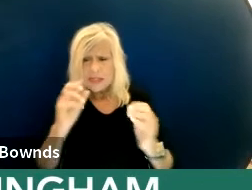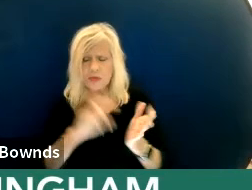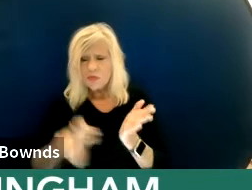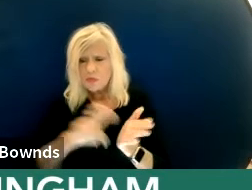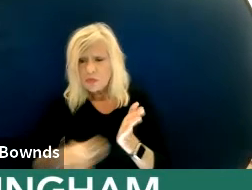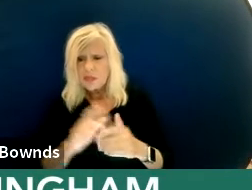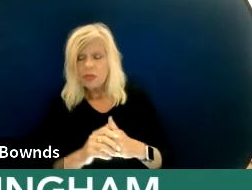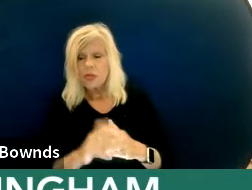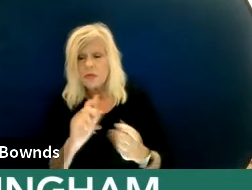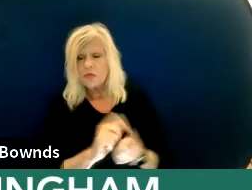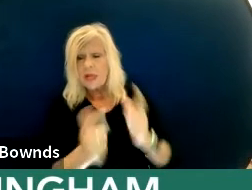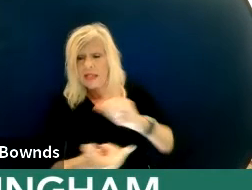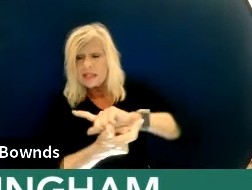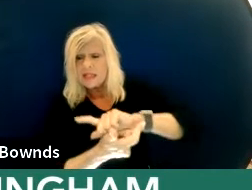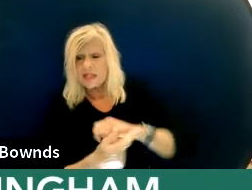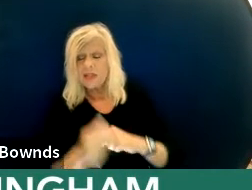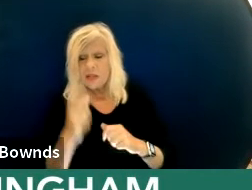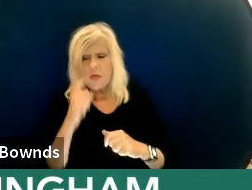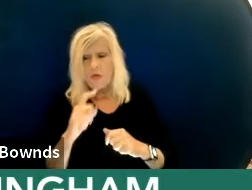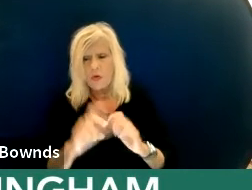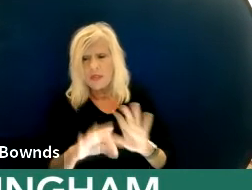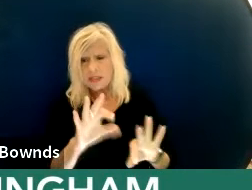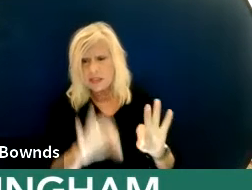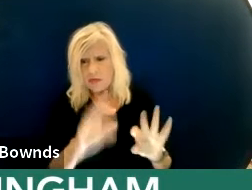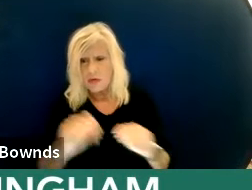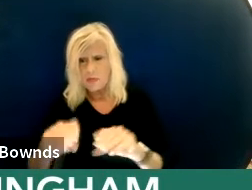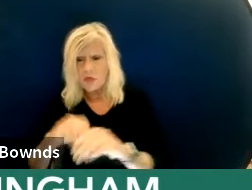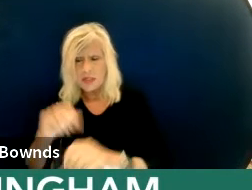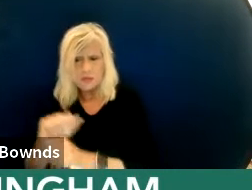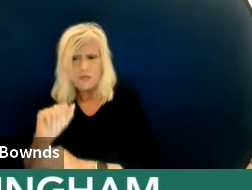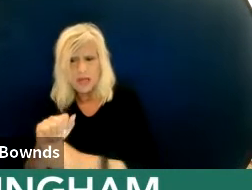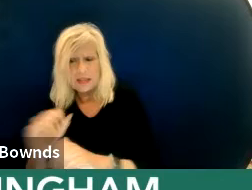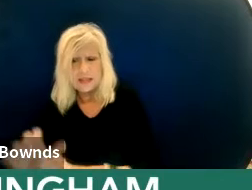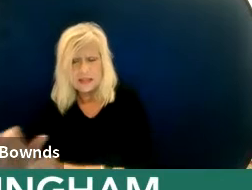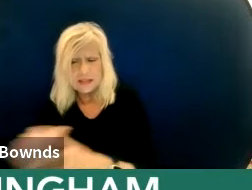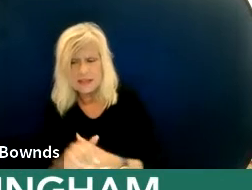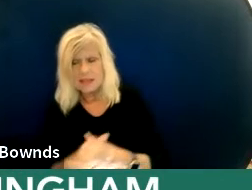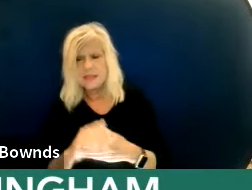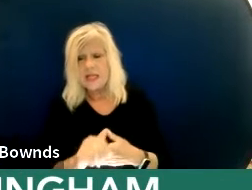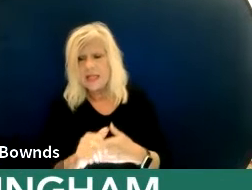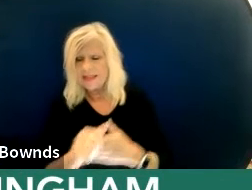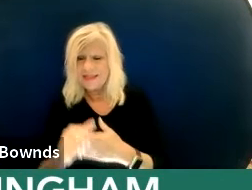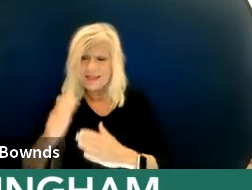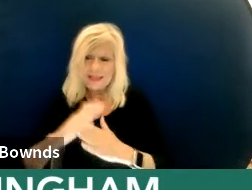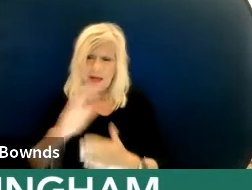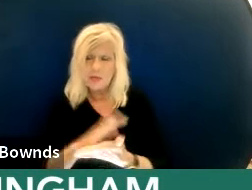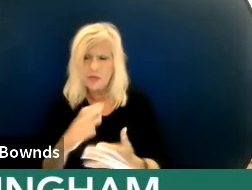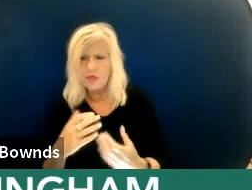and translation of discoveries into practice, and to be recognized as the leading school of health professions in the